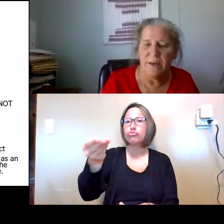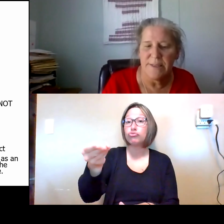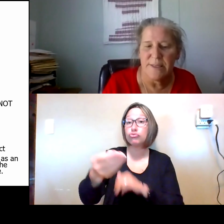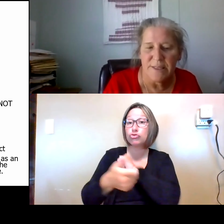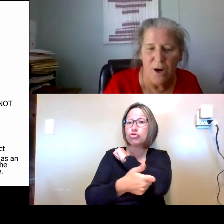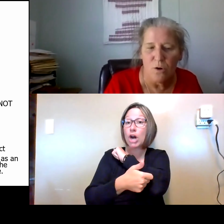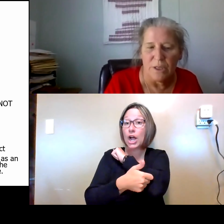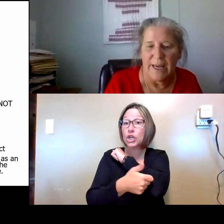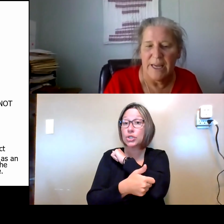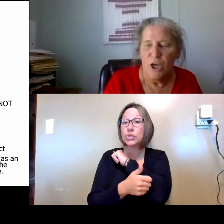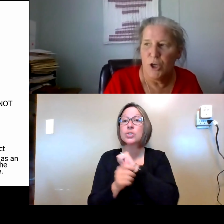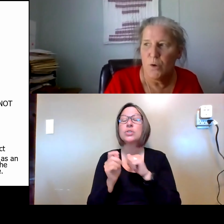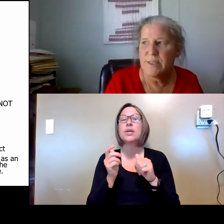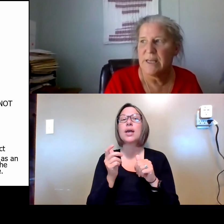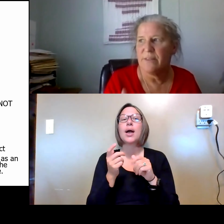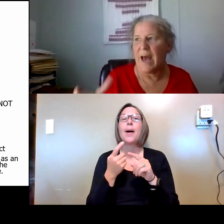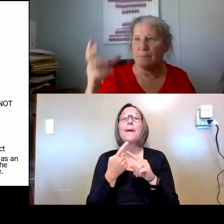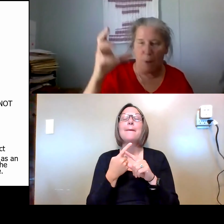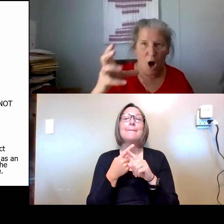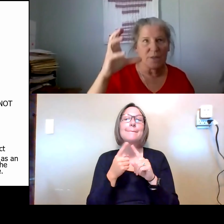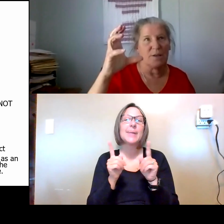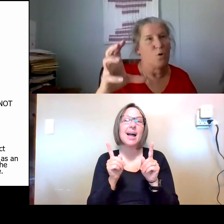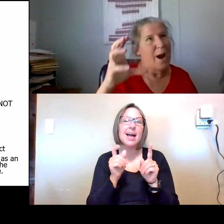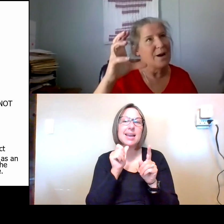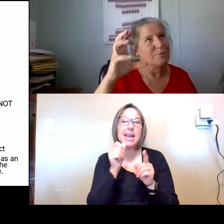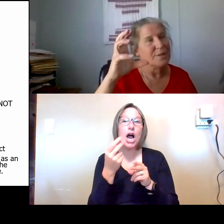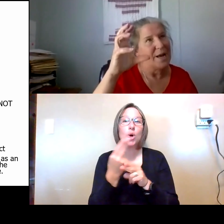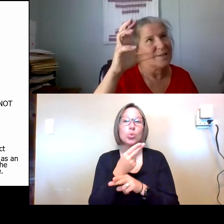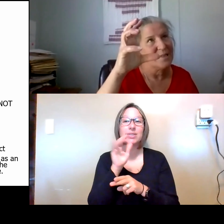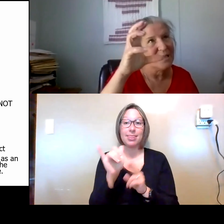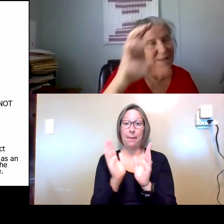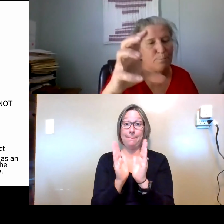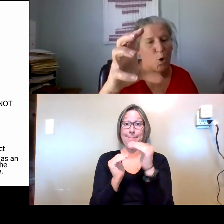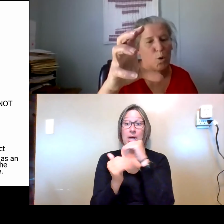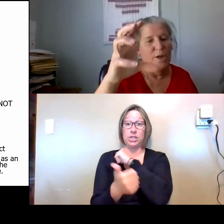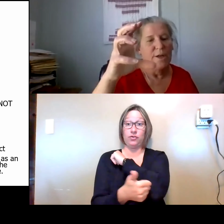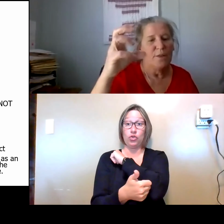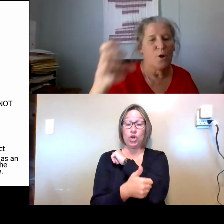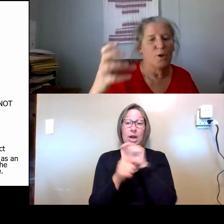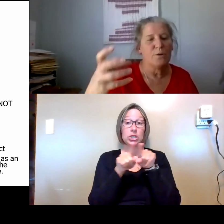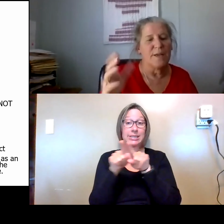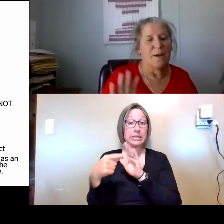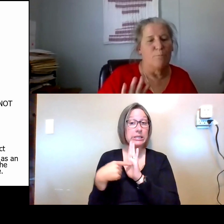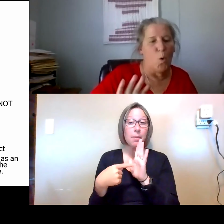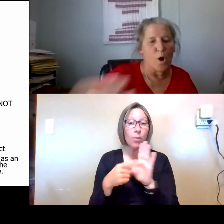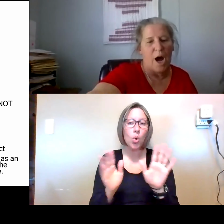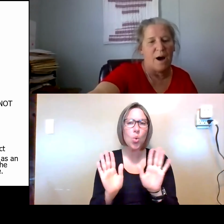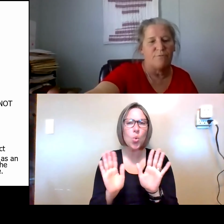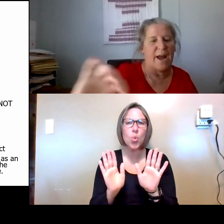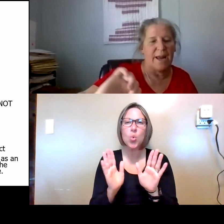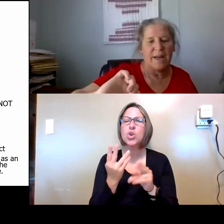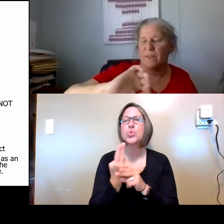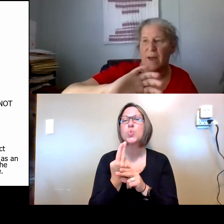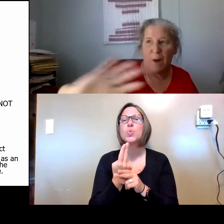not necessarily using that box of crackers as a symbol. They're using it more